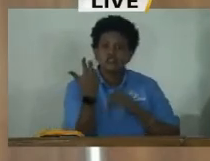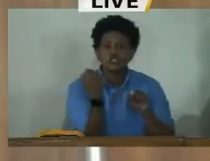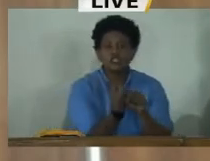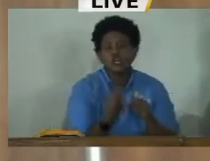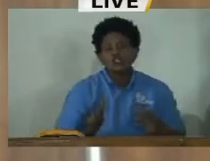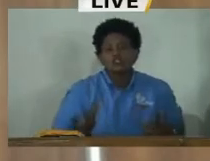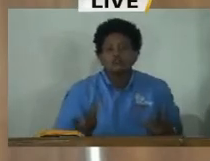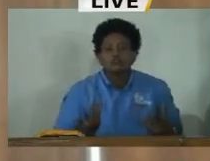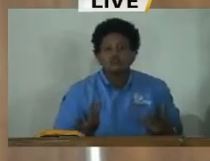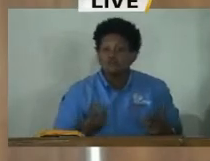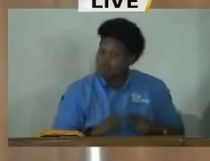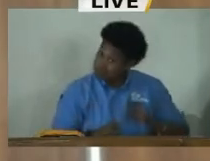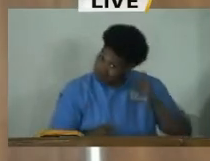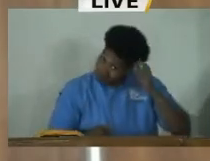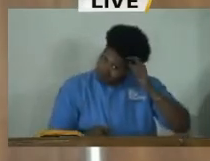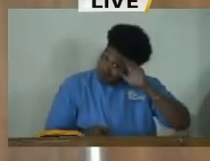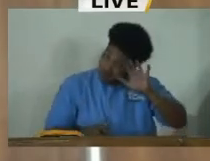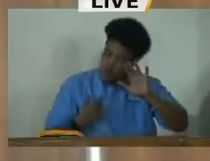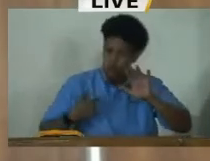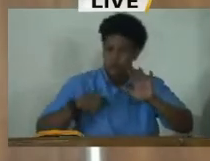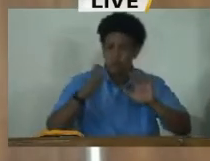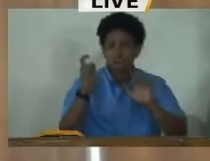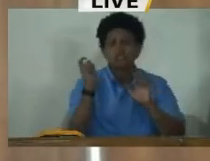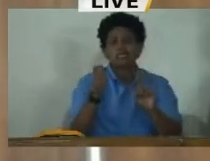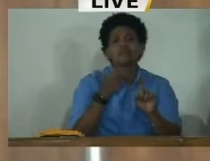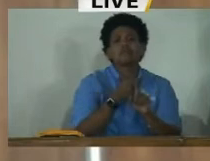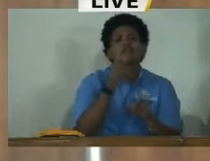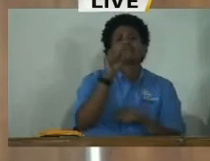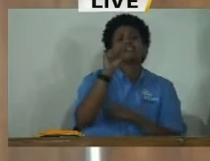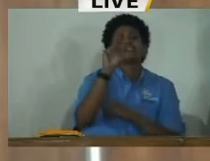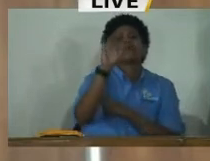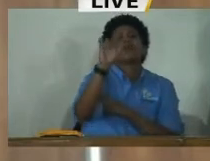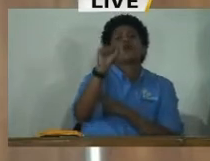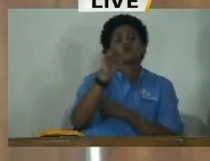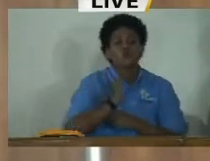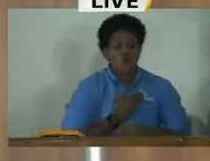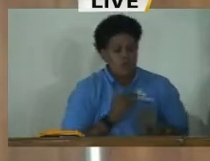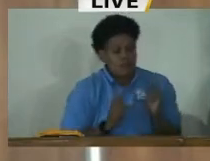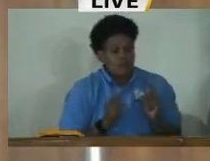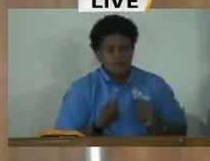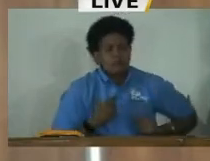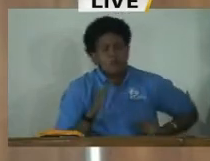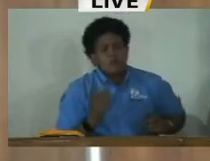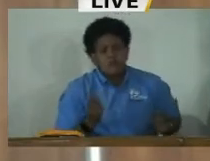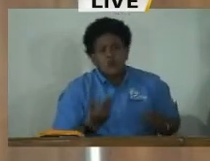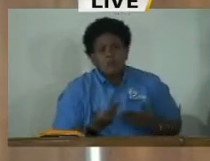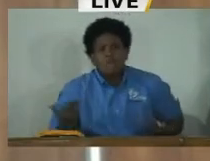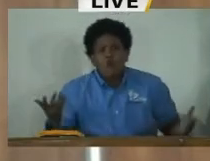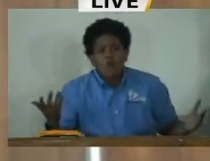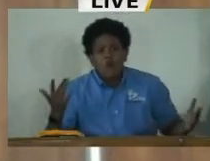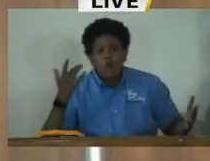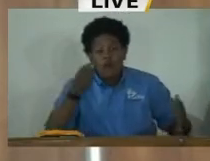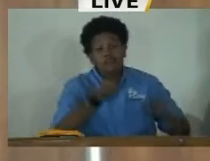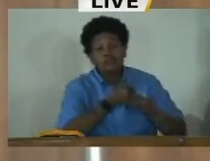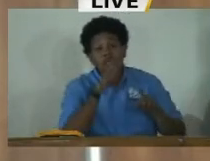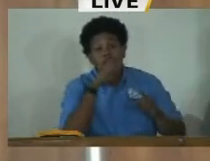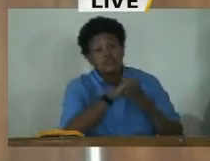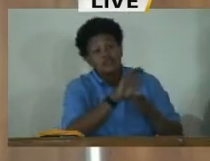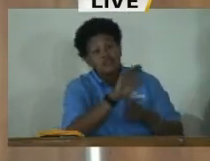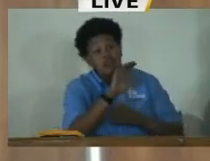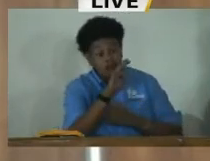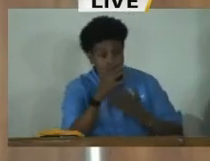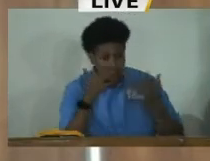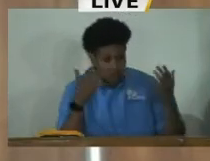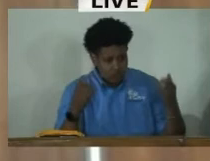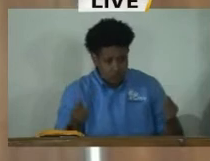years. But, Madam Speaker, we must give a stimulus to our people, as we have never done before, because it is in their